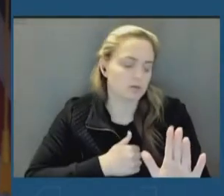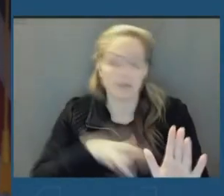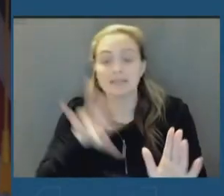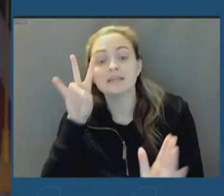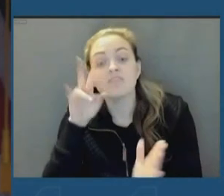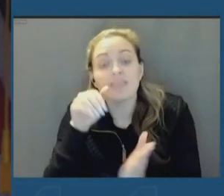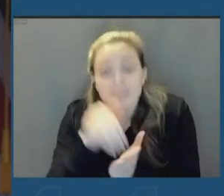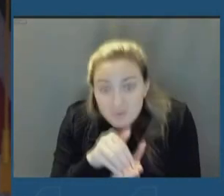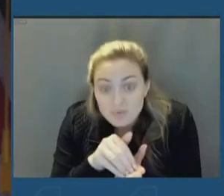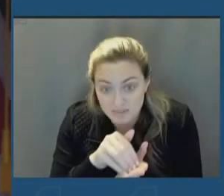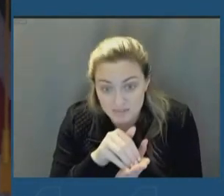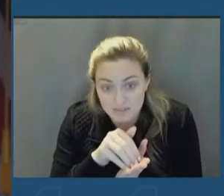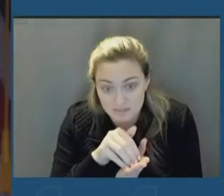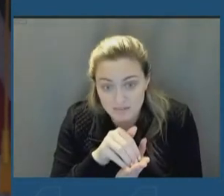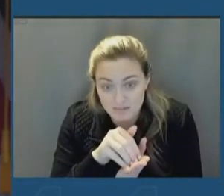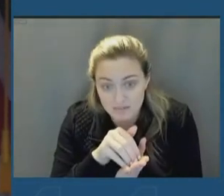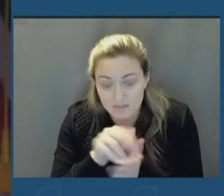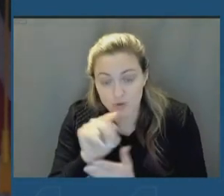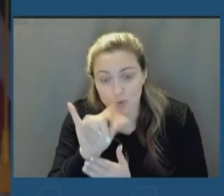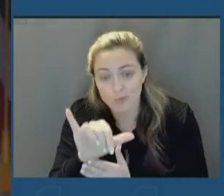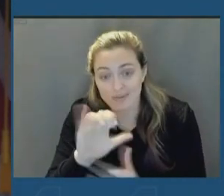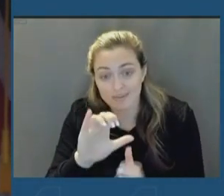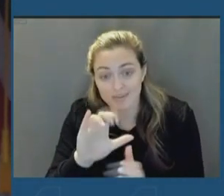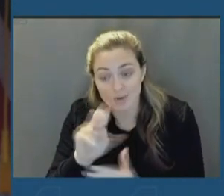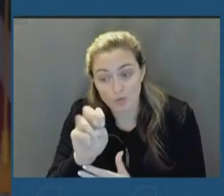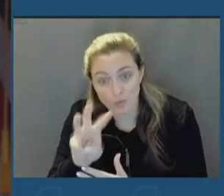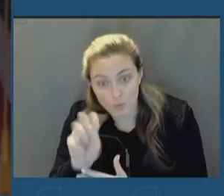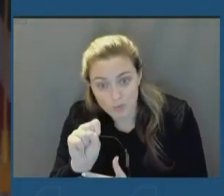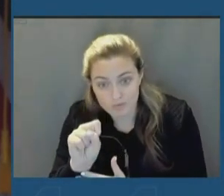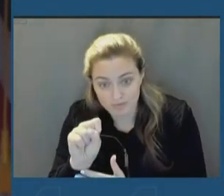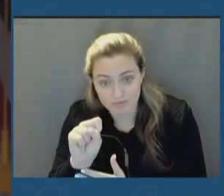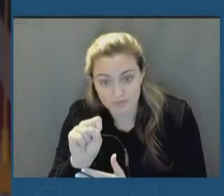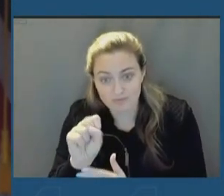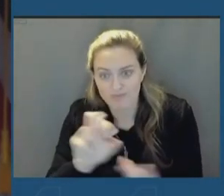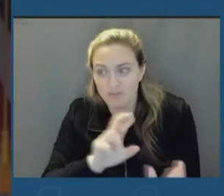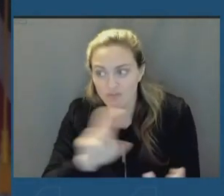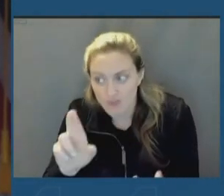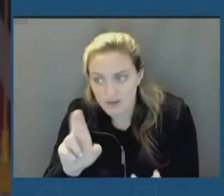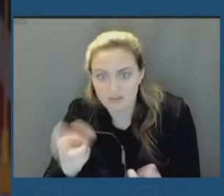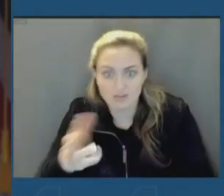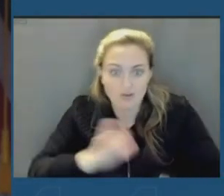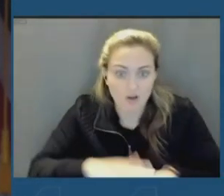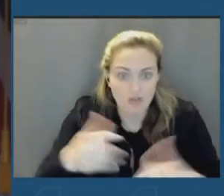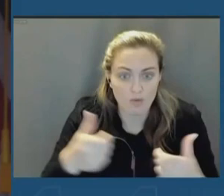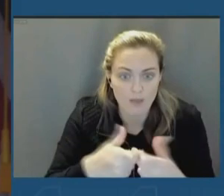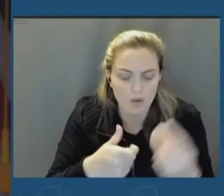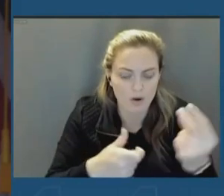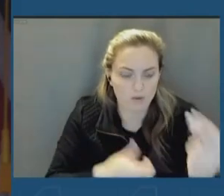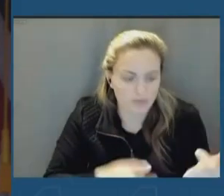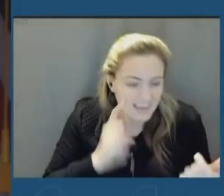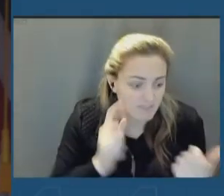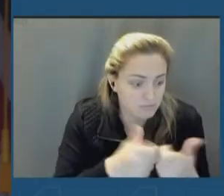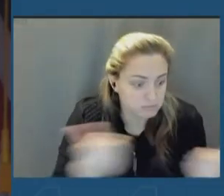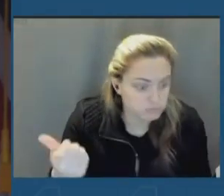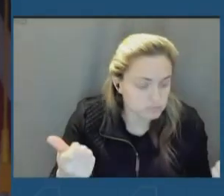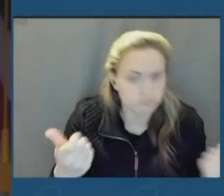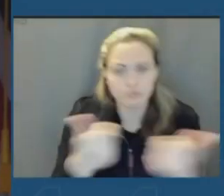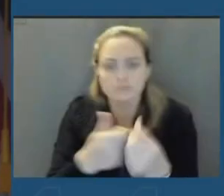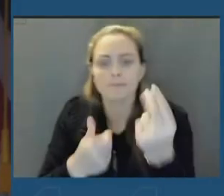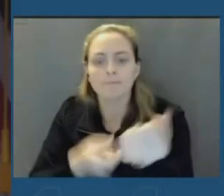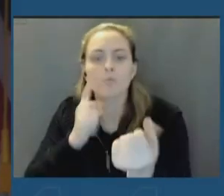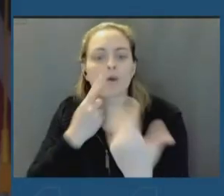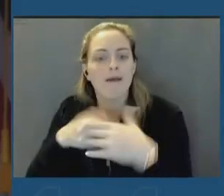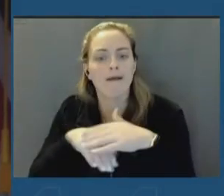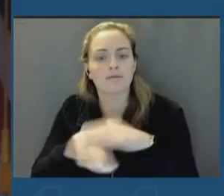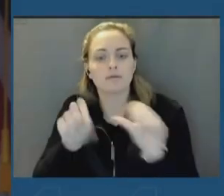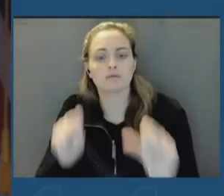7,000 utility crews ready to turn on the power as soon as they could get access. The stories